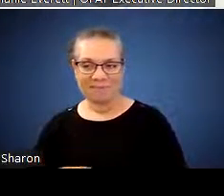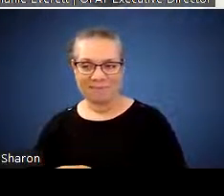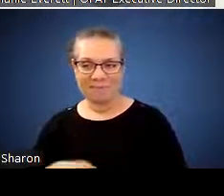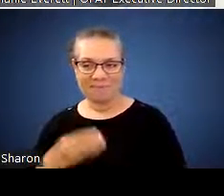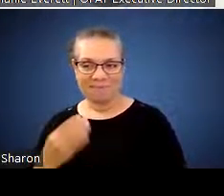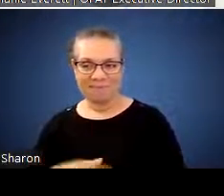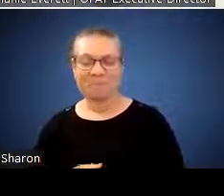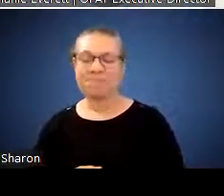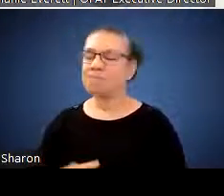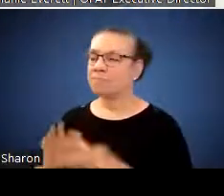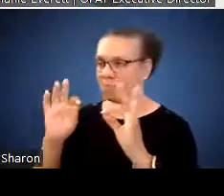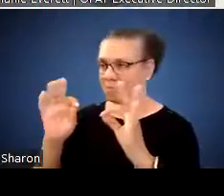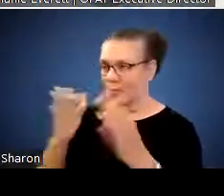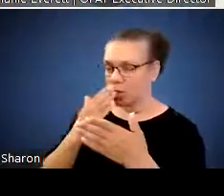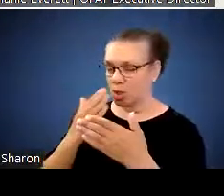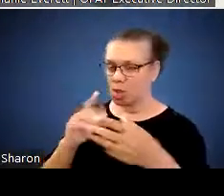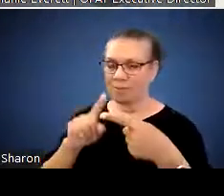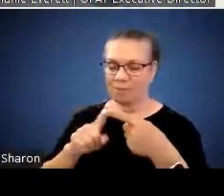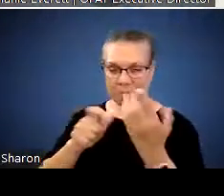Oh, good. Okay.